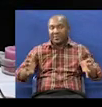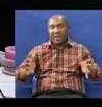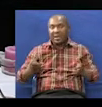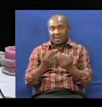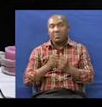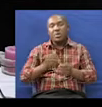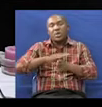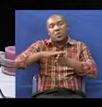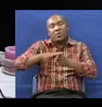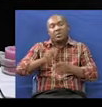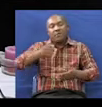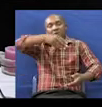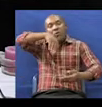Okay.